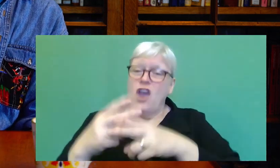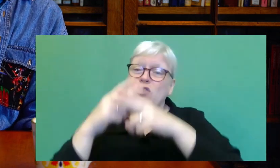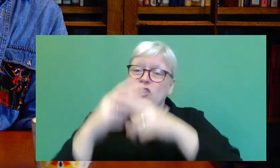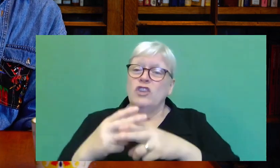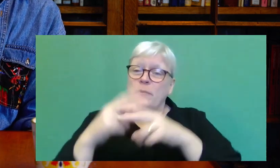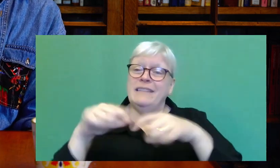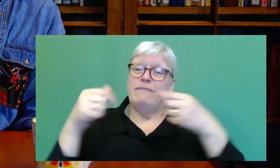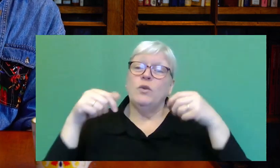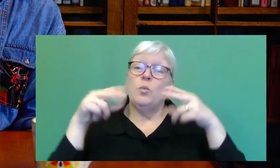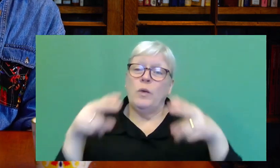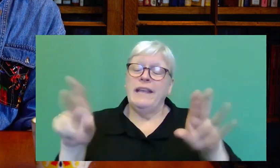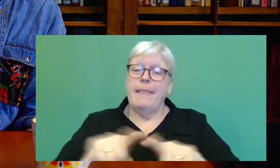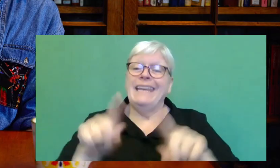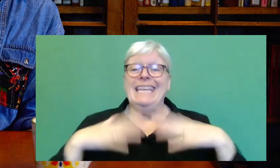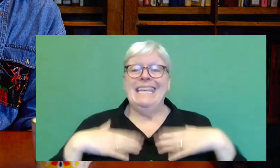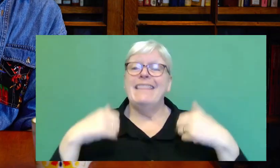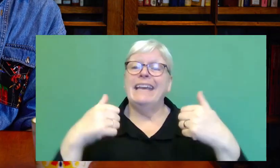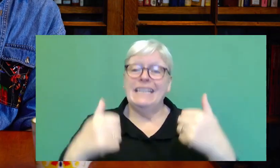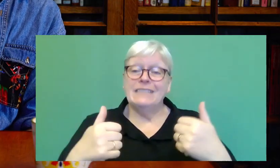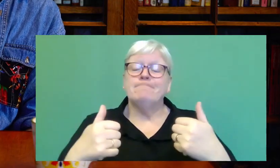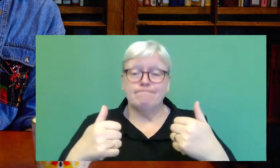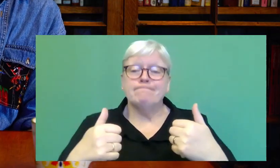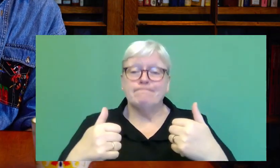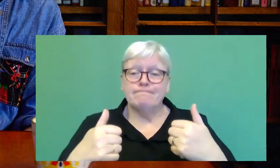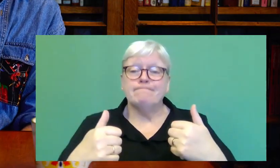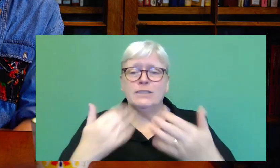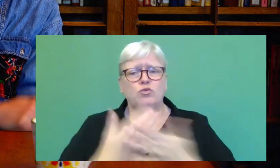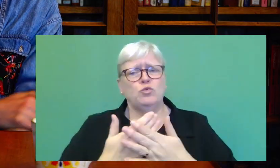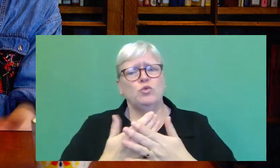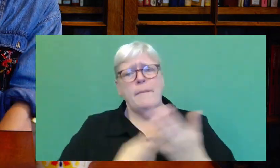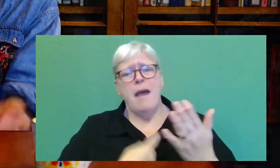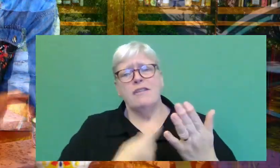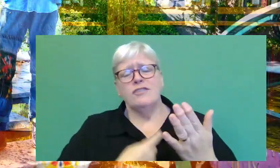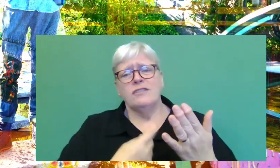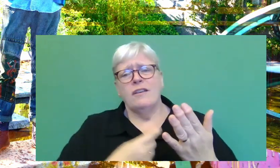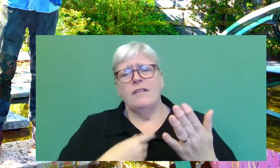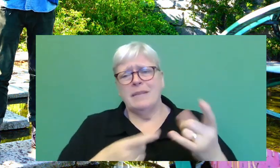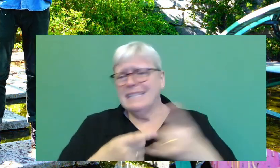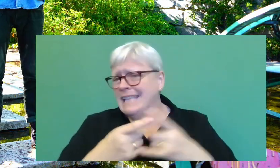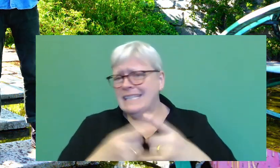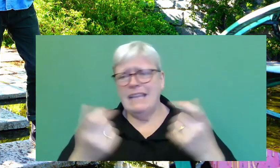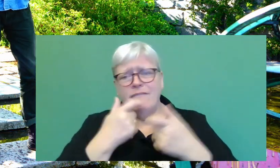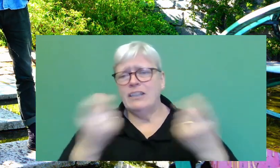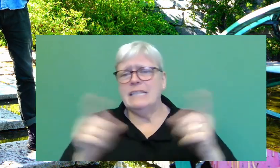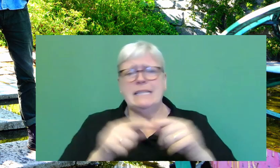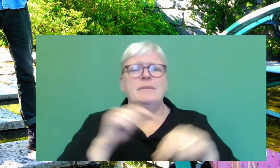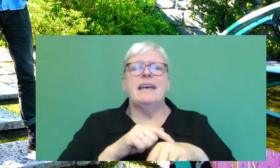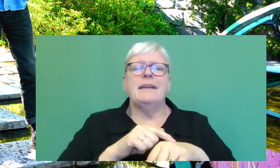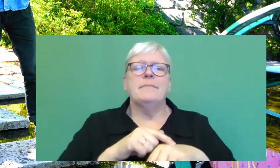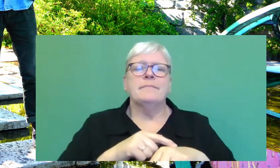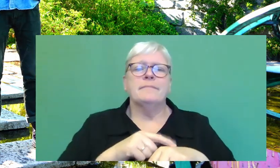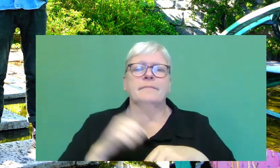quality alongside it as well. But yeah, it's deeply personal, but like deeply sexy and fun at the same time. I'm going to read 2